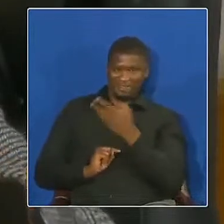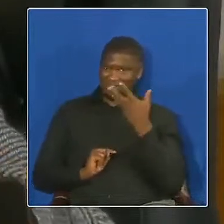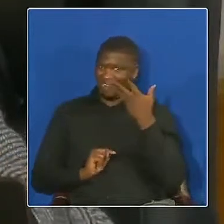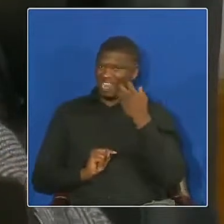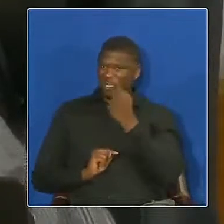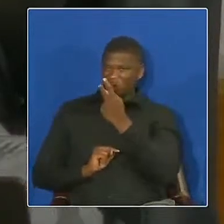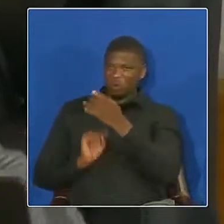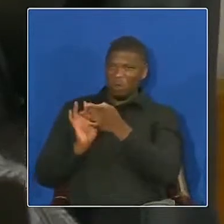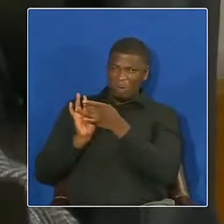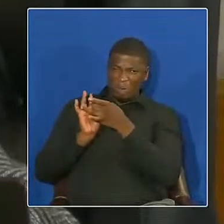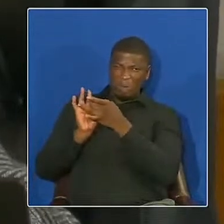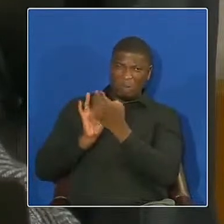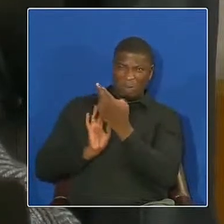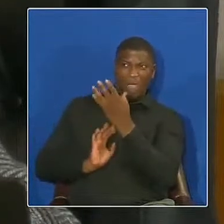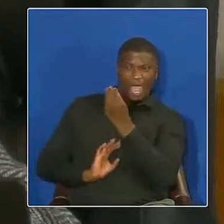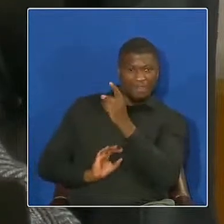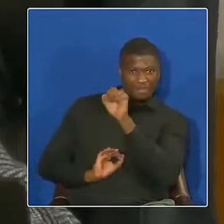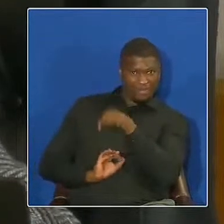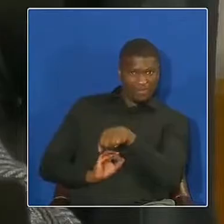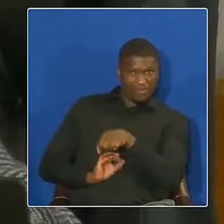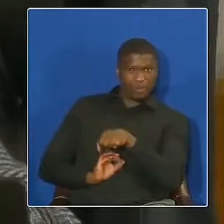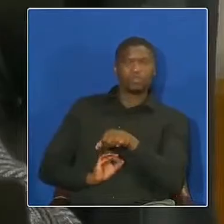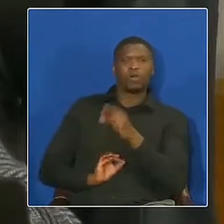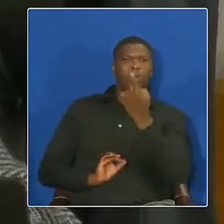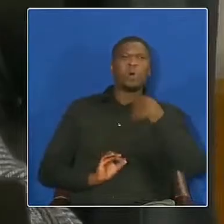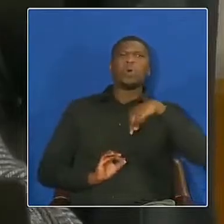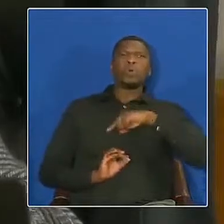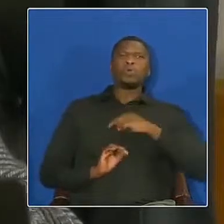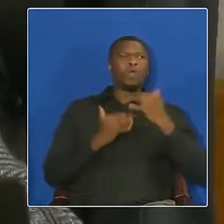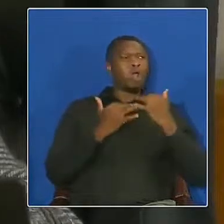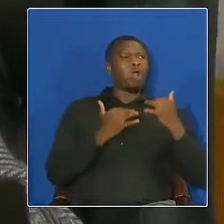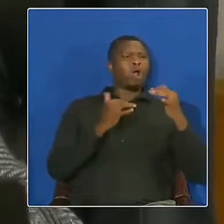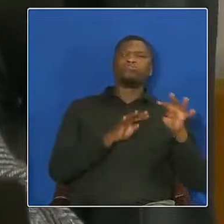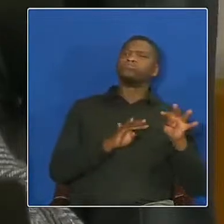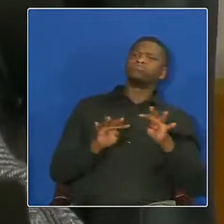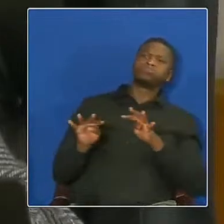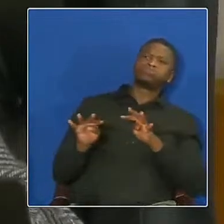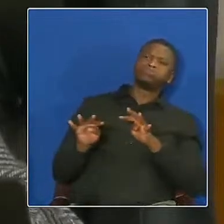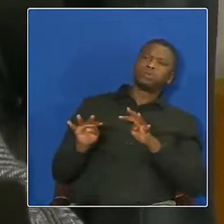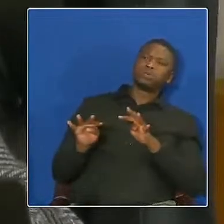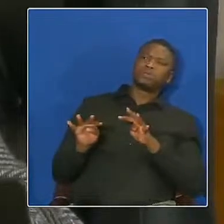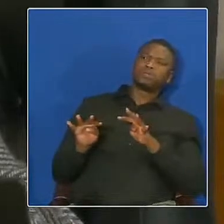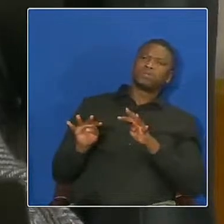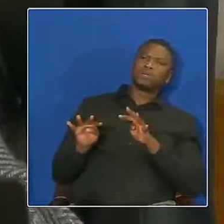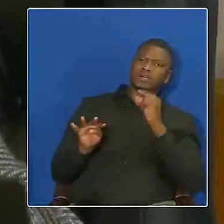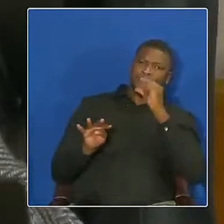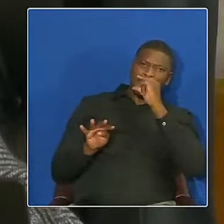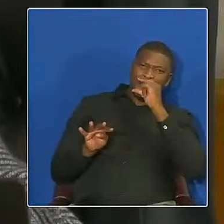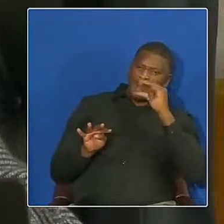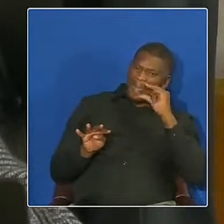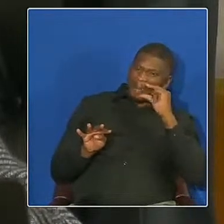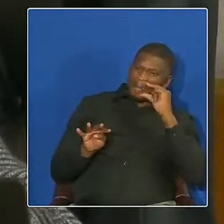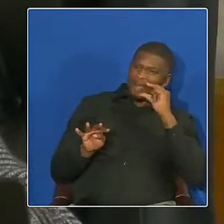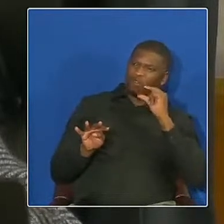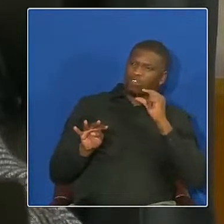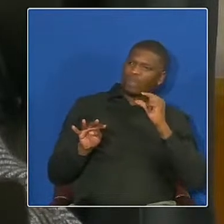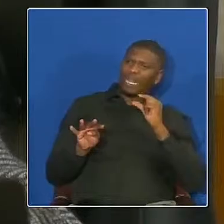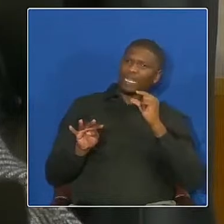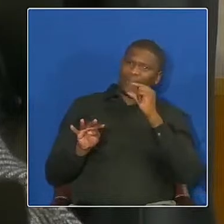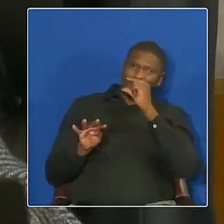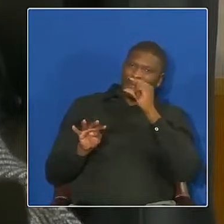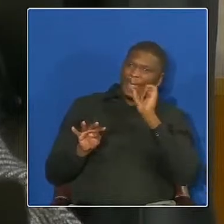Matlala. Now, for us sitting here, the name Khan appears